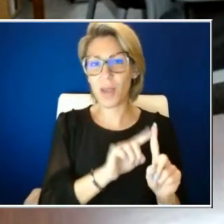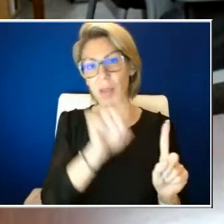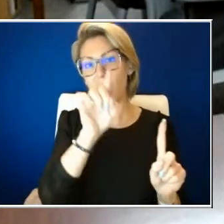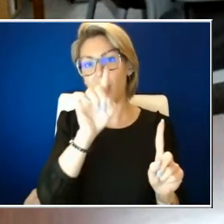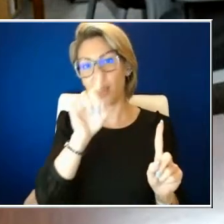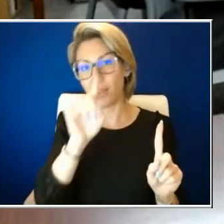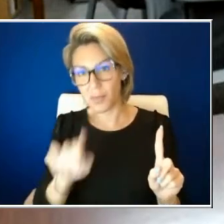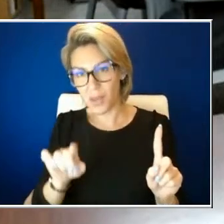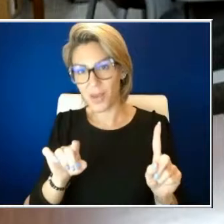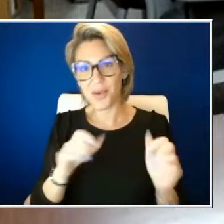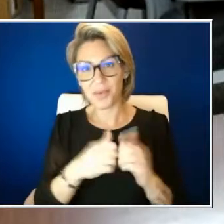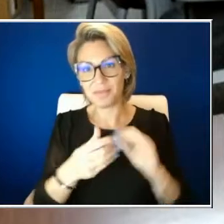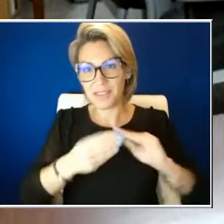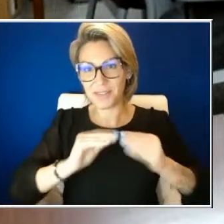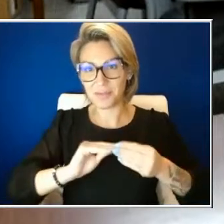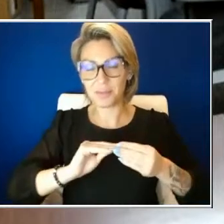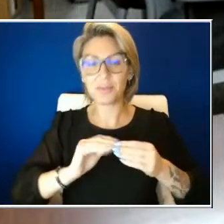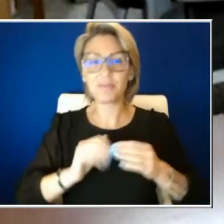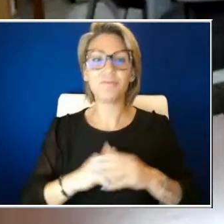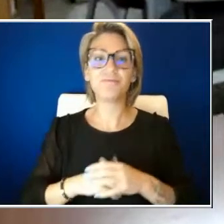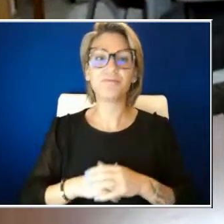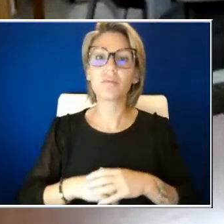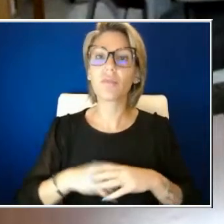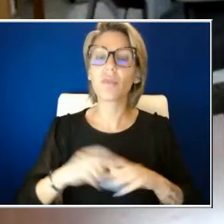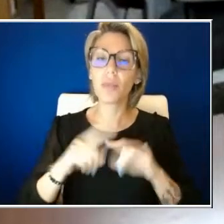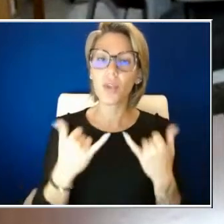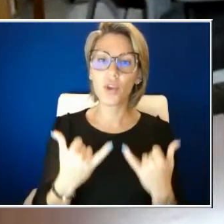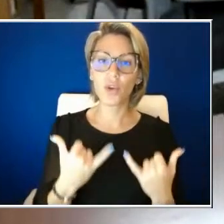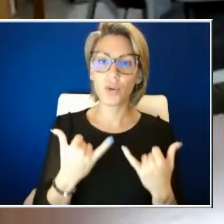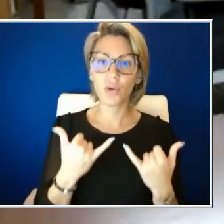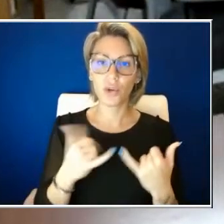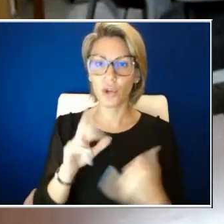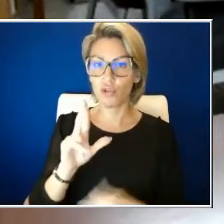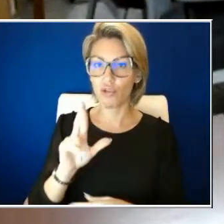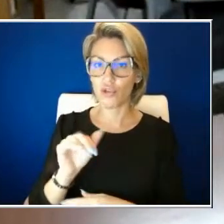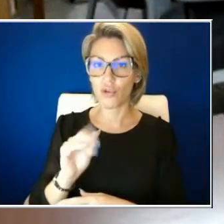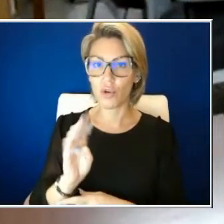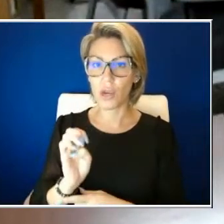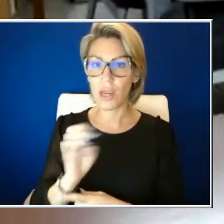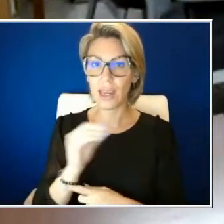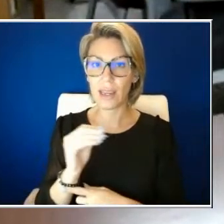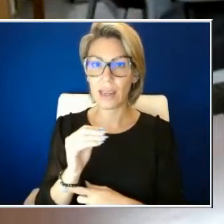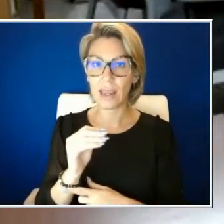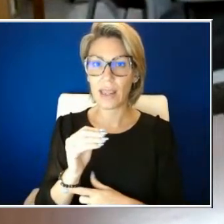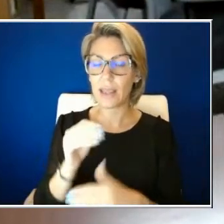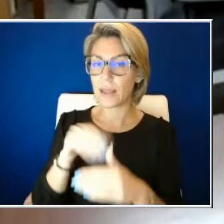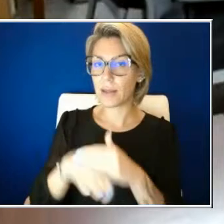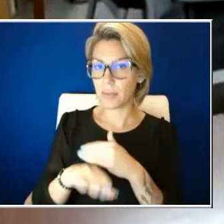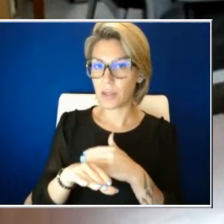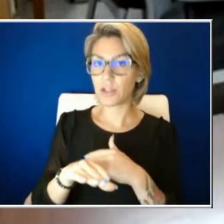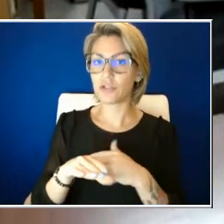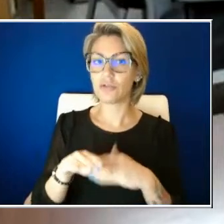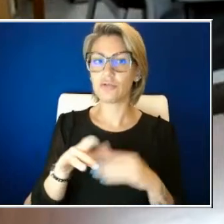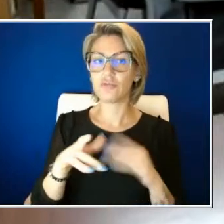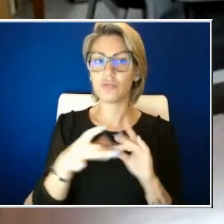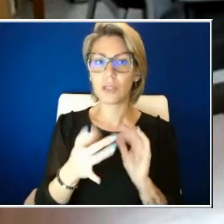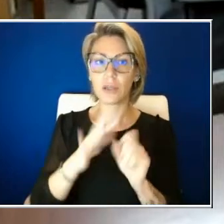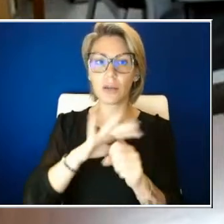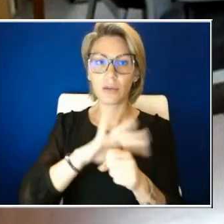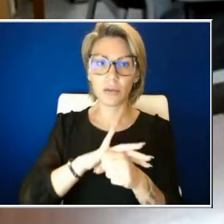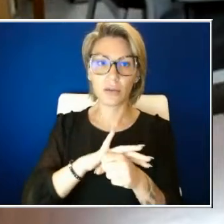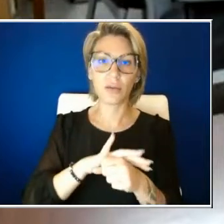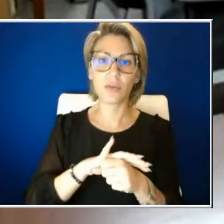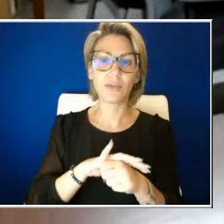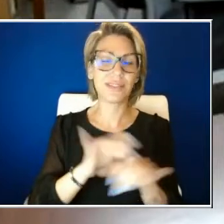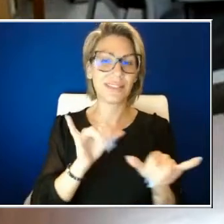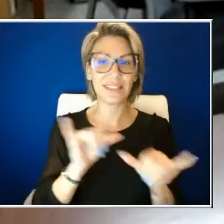drop back down. But the current rates and the number of admissions that we're seeing related to COVID are on par with what